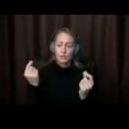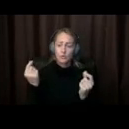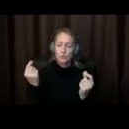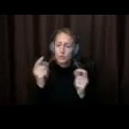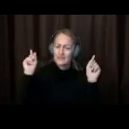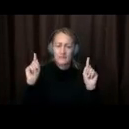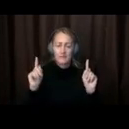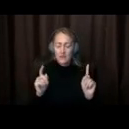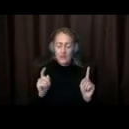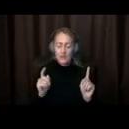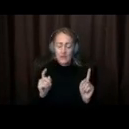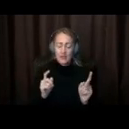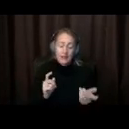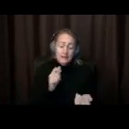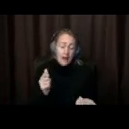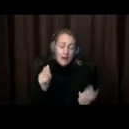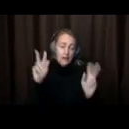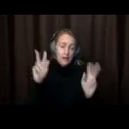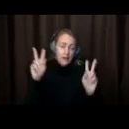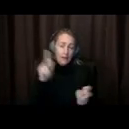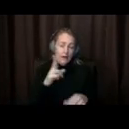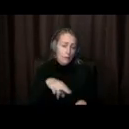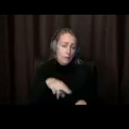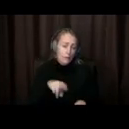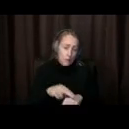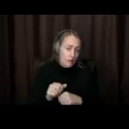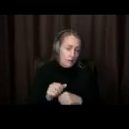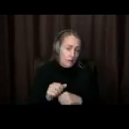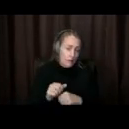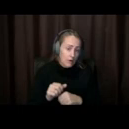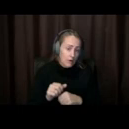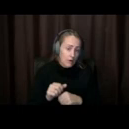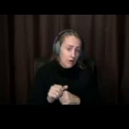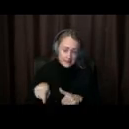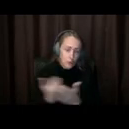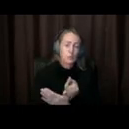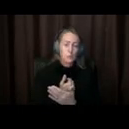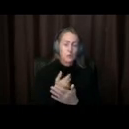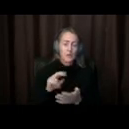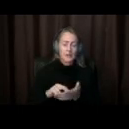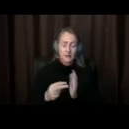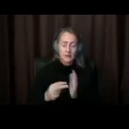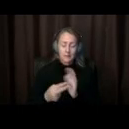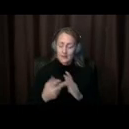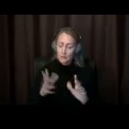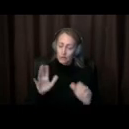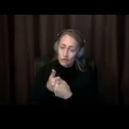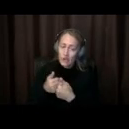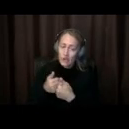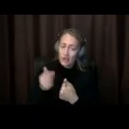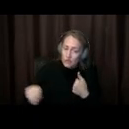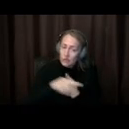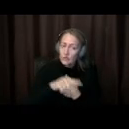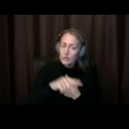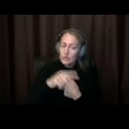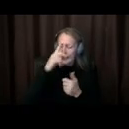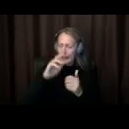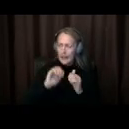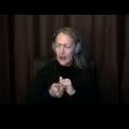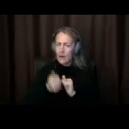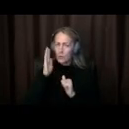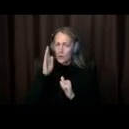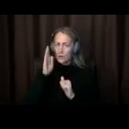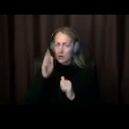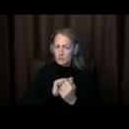normal. This is new, all right? So we're pushing and challenging all of you to be thinking about how are you going to do things differently to really